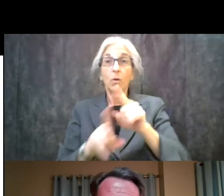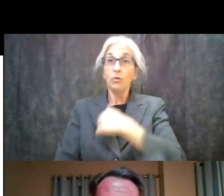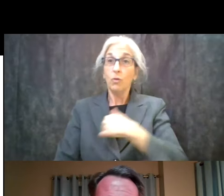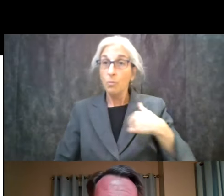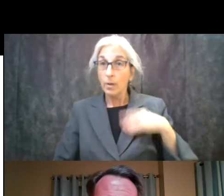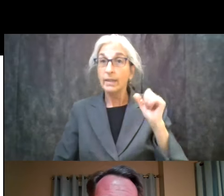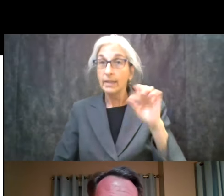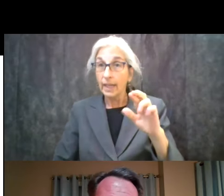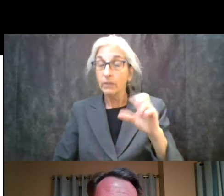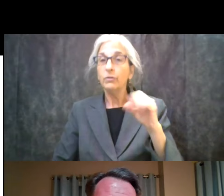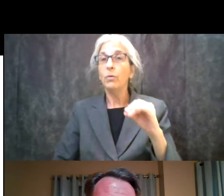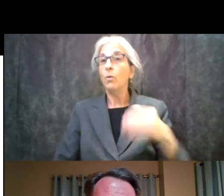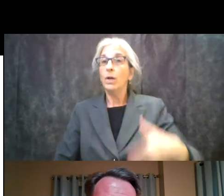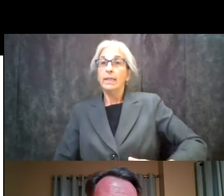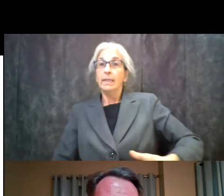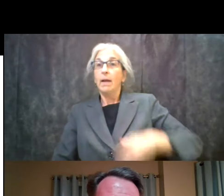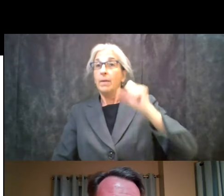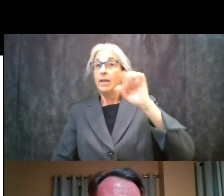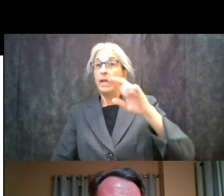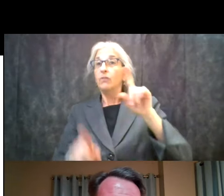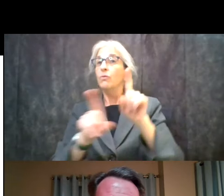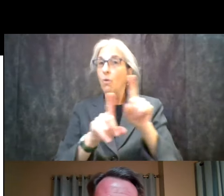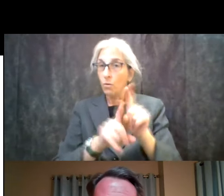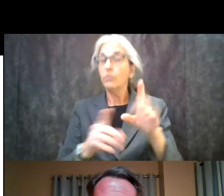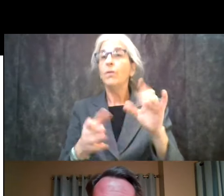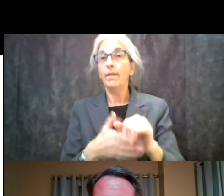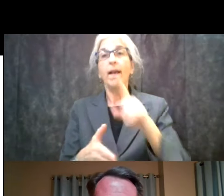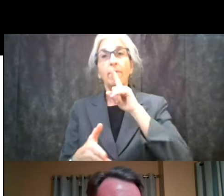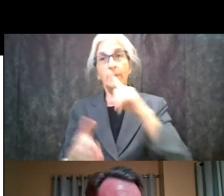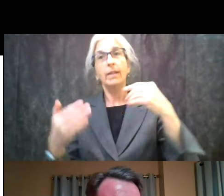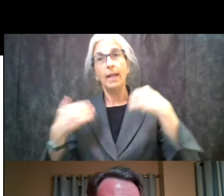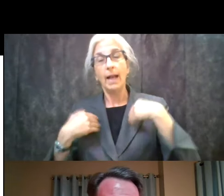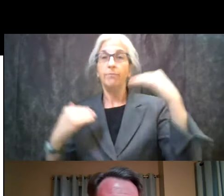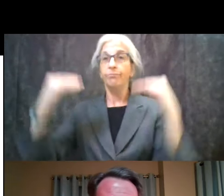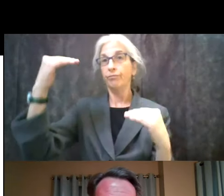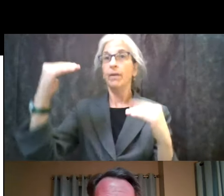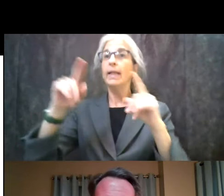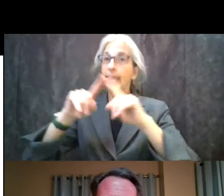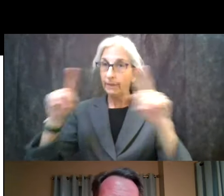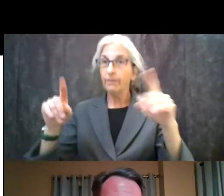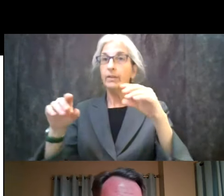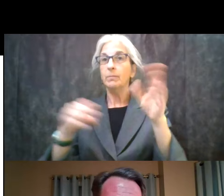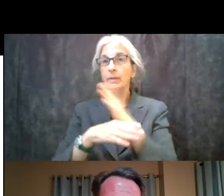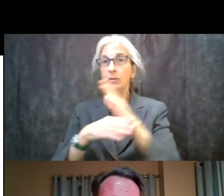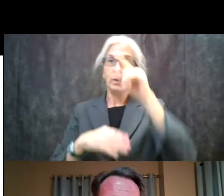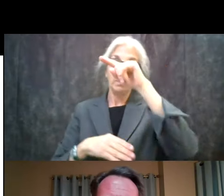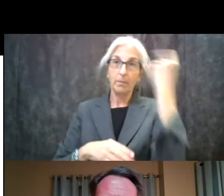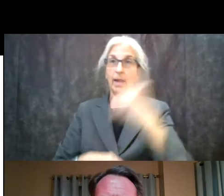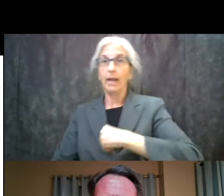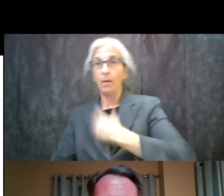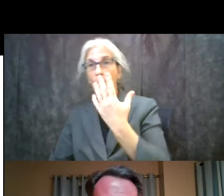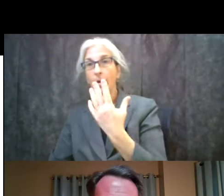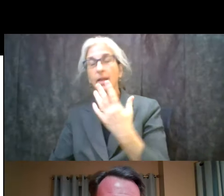endometrial or uterine cancer that have an important African-American white disparity as well. All of these are complicated things. They all are